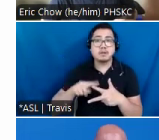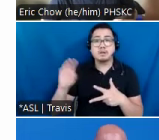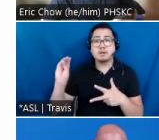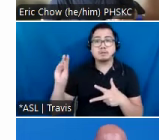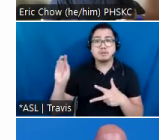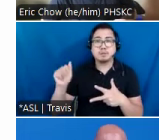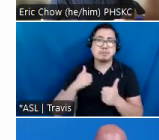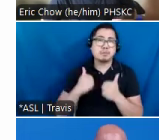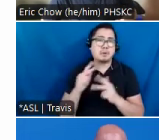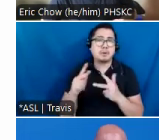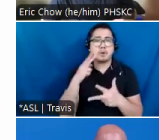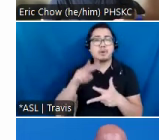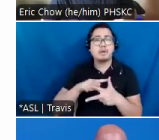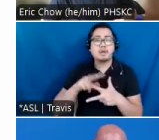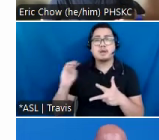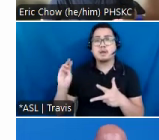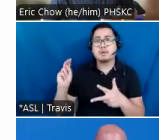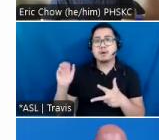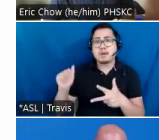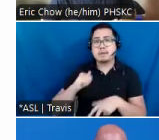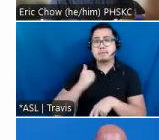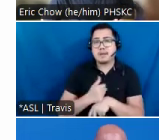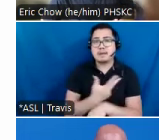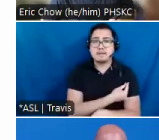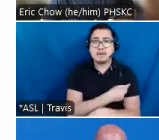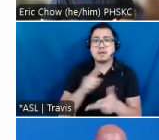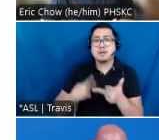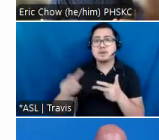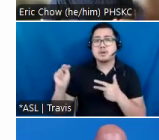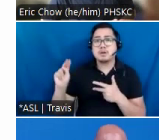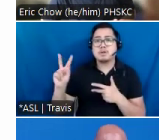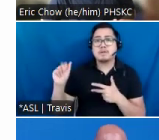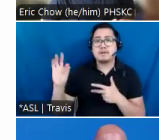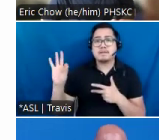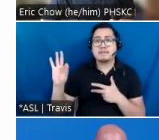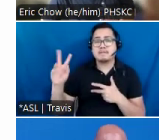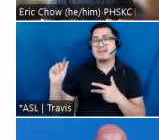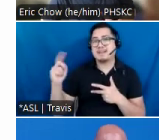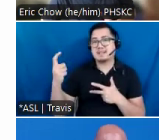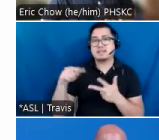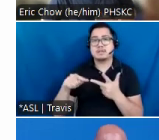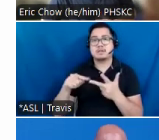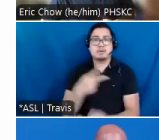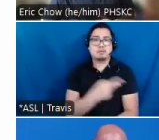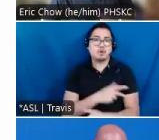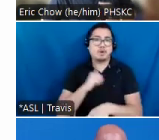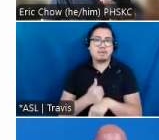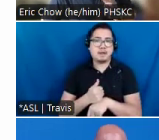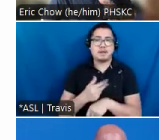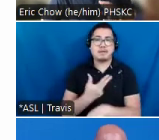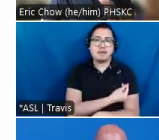with. These are the mRNA-based vaccines. And then Novavax, which is a protein-based vaccine. So I will say that right